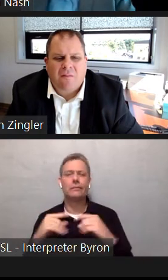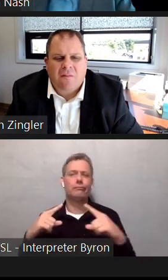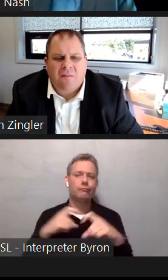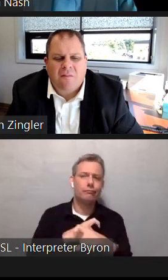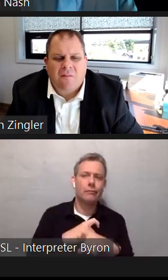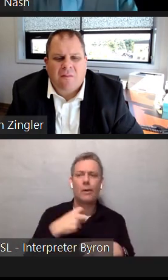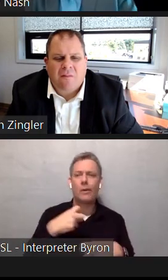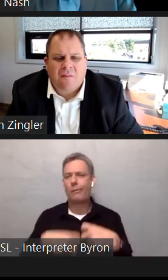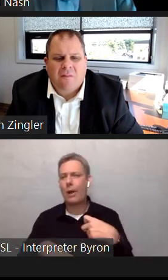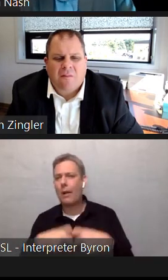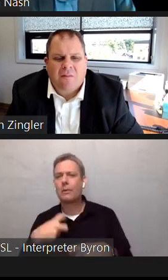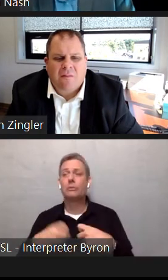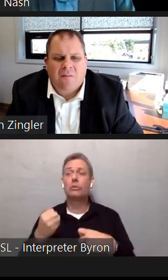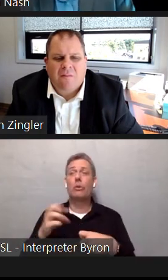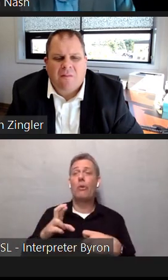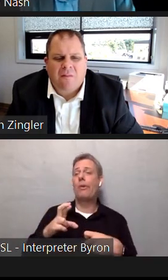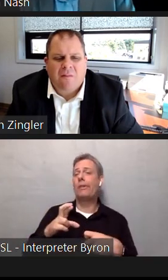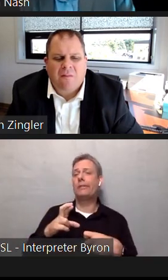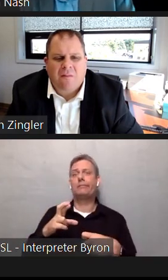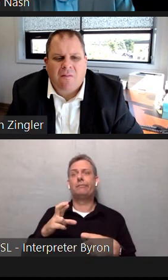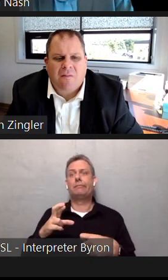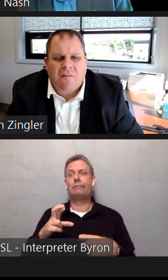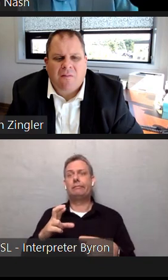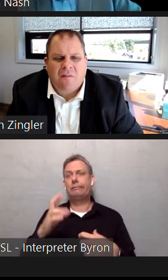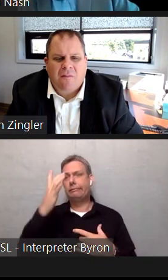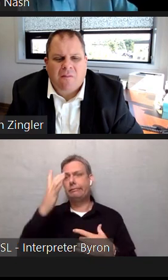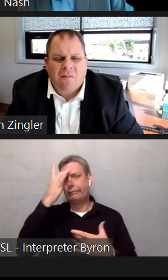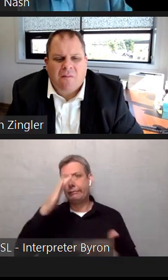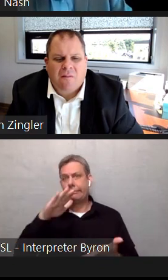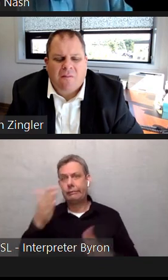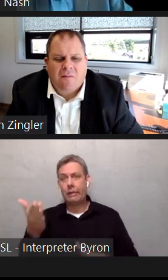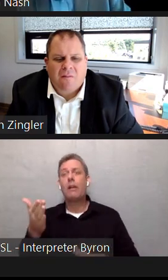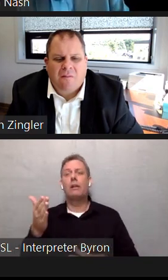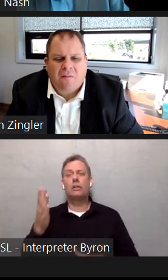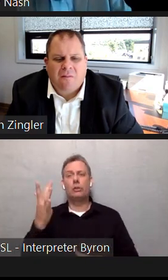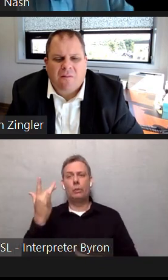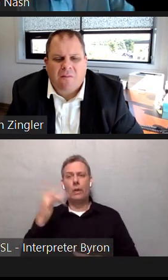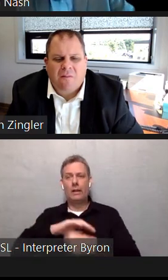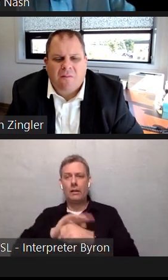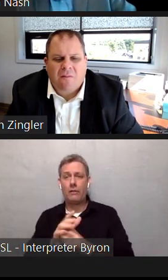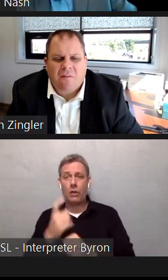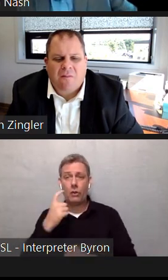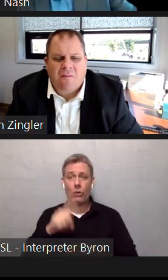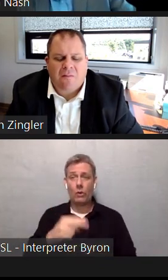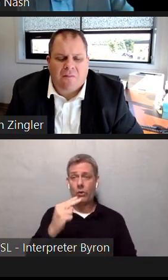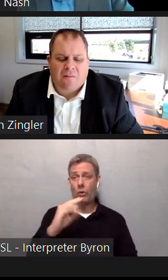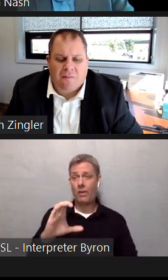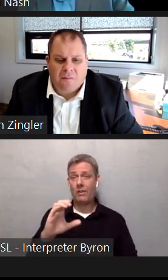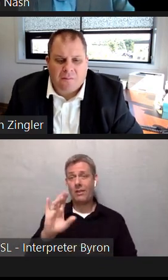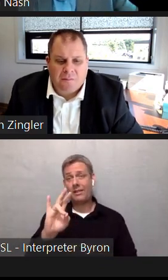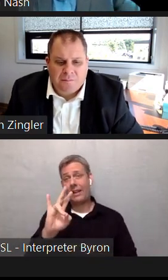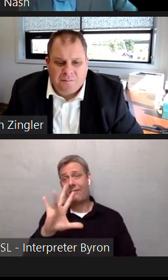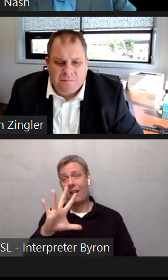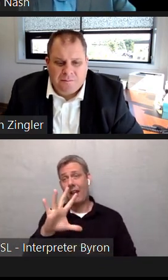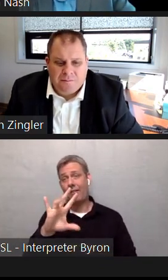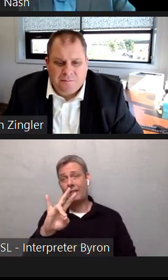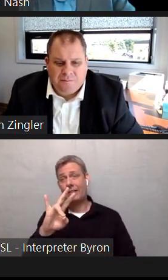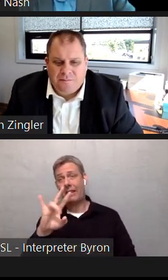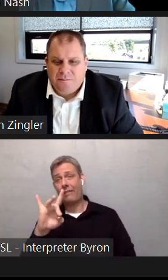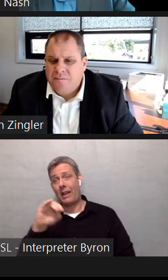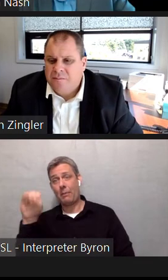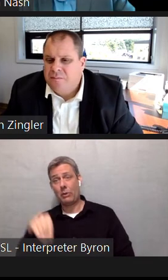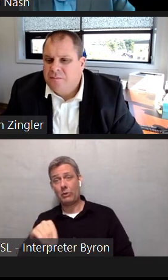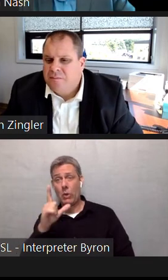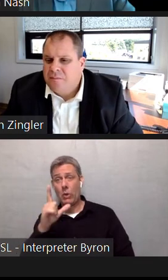from COVID-19. In our samples from Connecticut and North Carolina, between 75 and 98% of individuals with